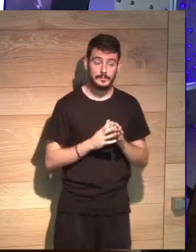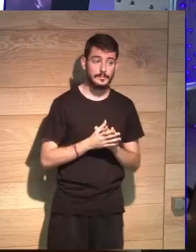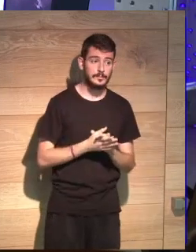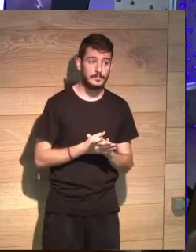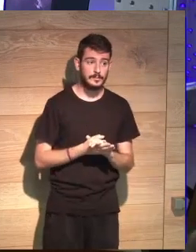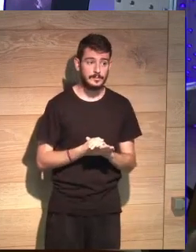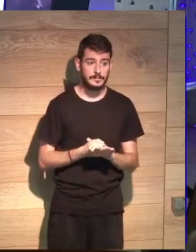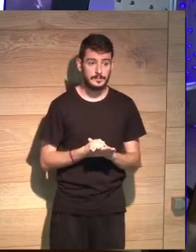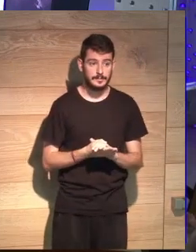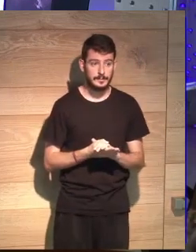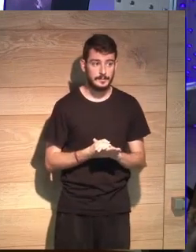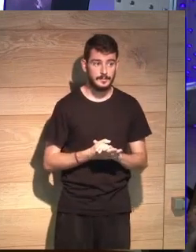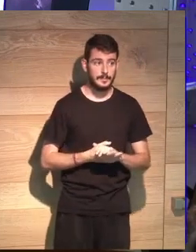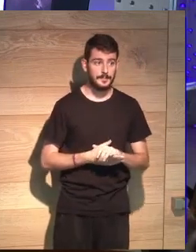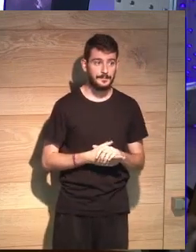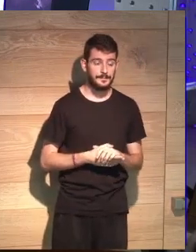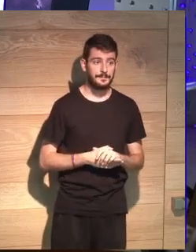in Radio 3.